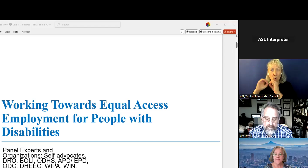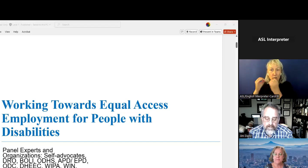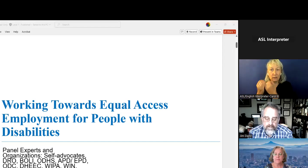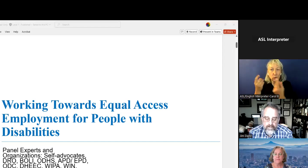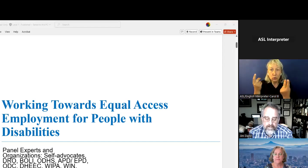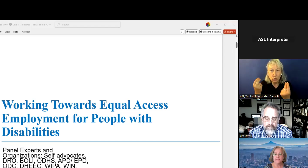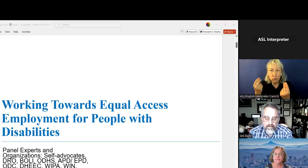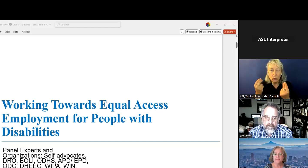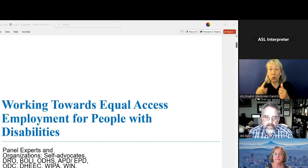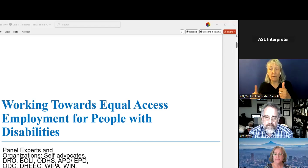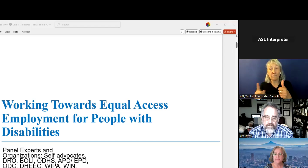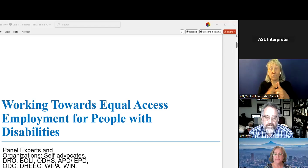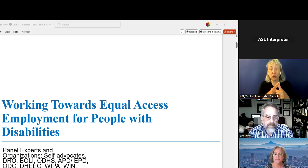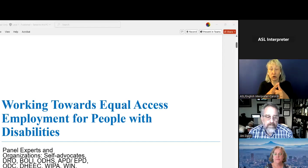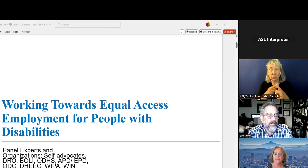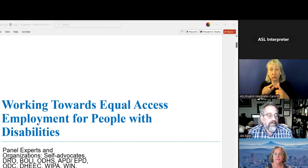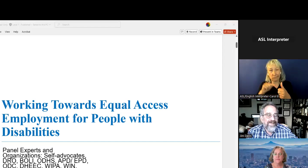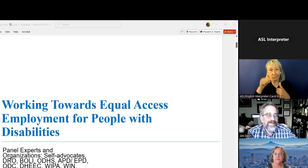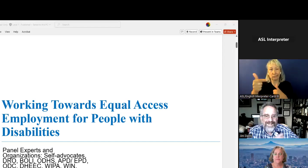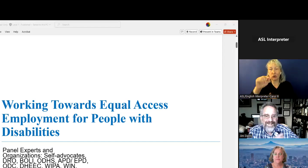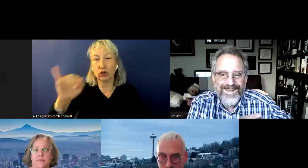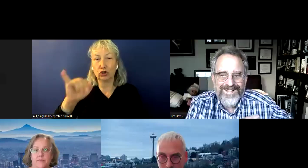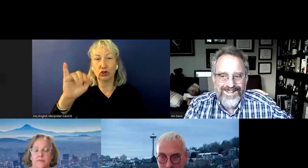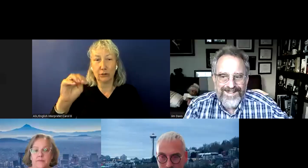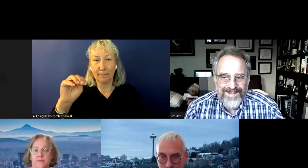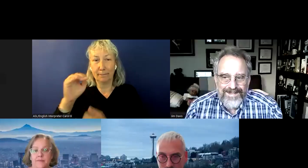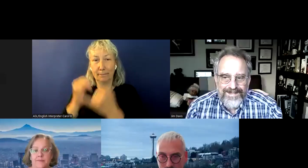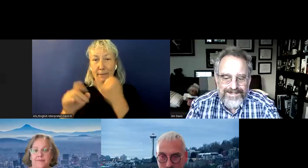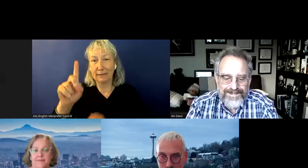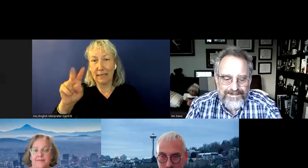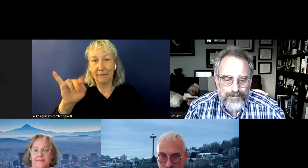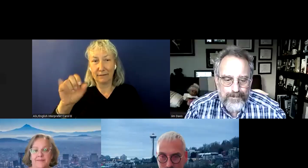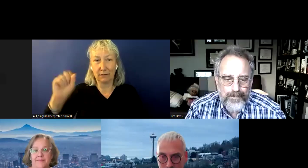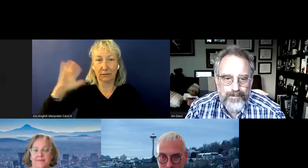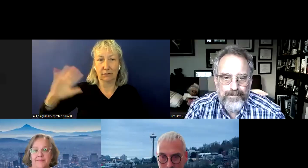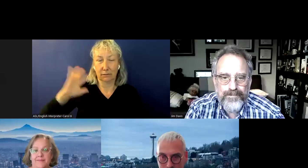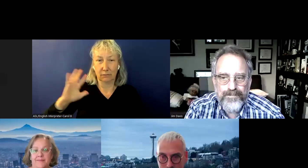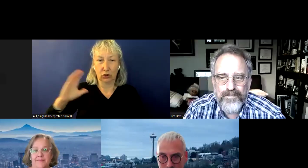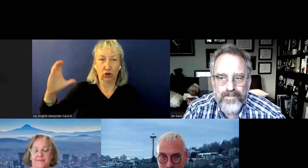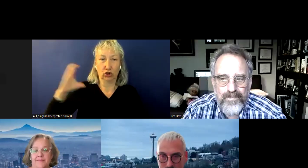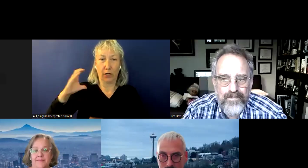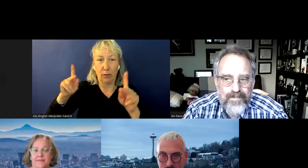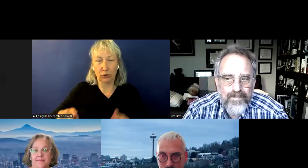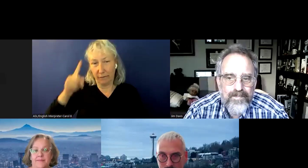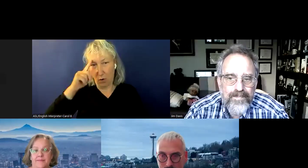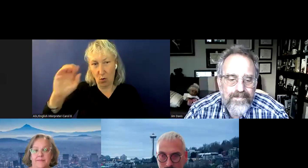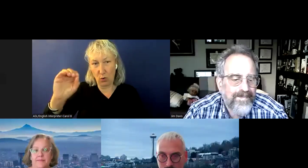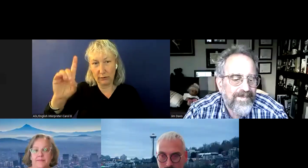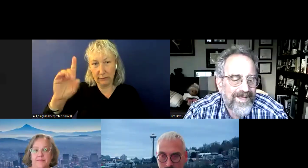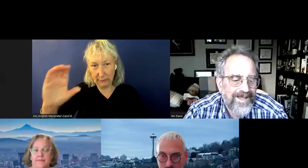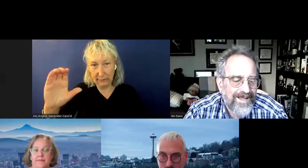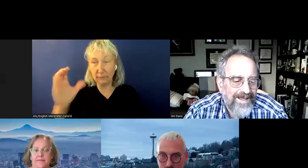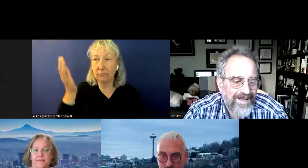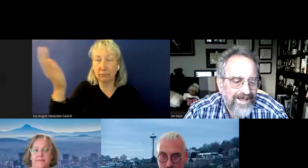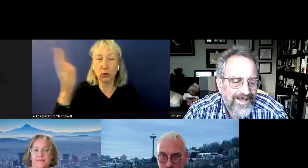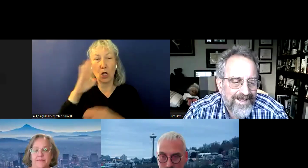First up is Jim Davis. He is former chair for the Oregon Disabilities Commission, and he'd like to share a